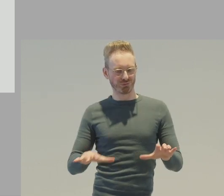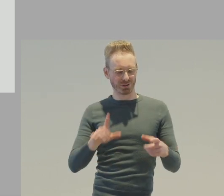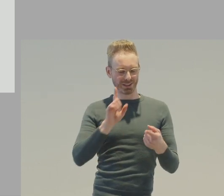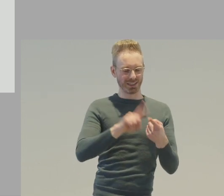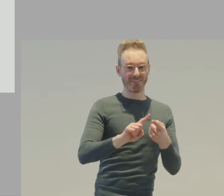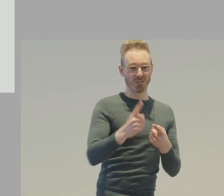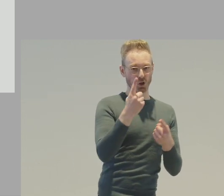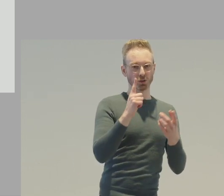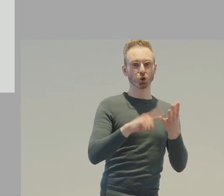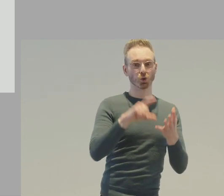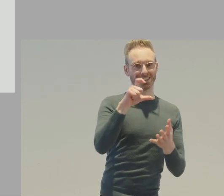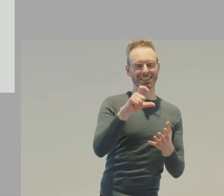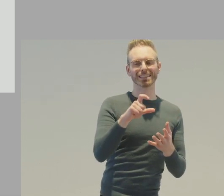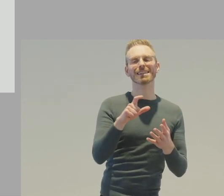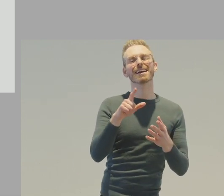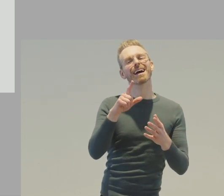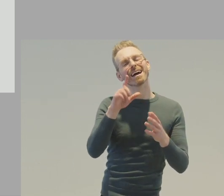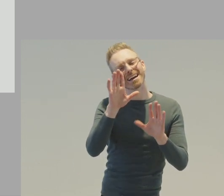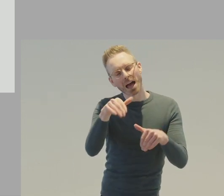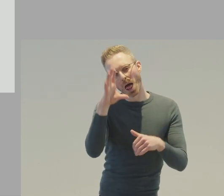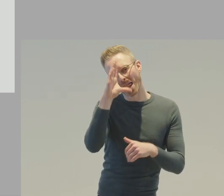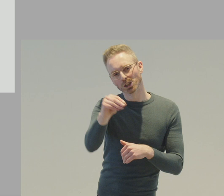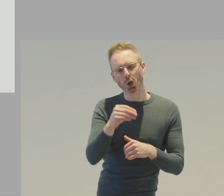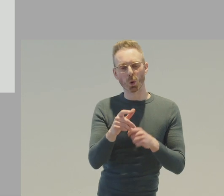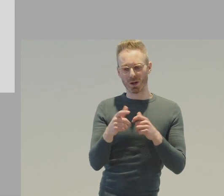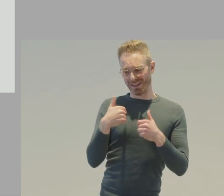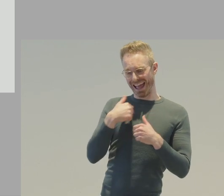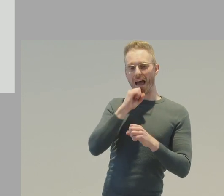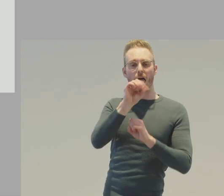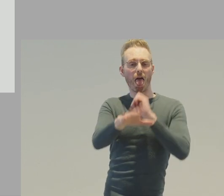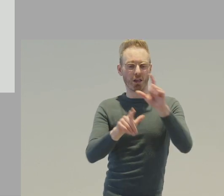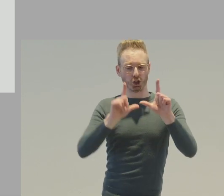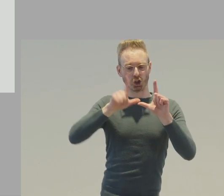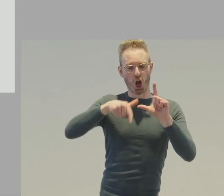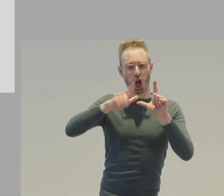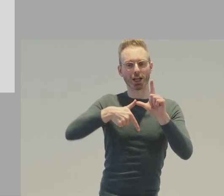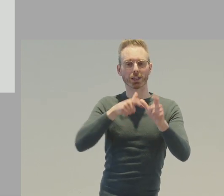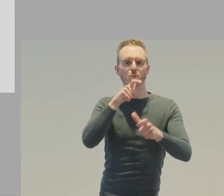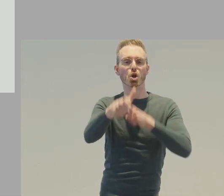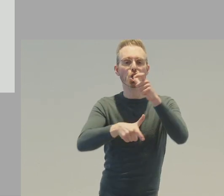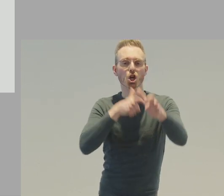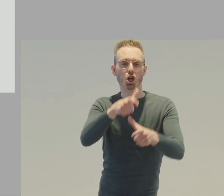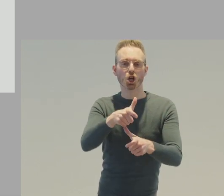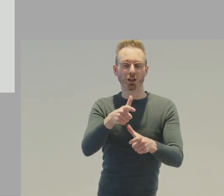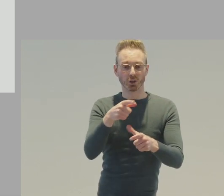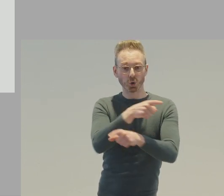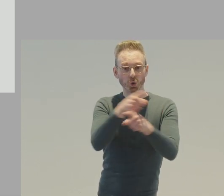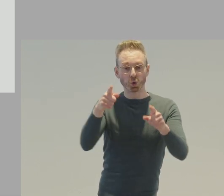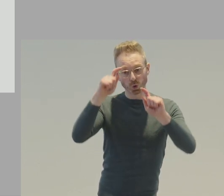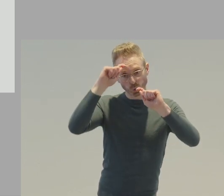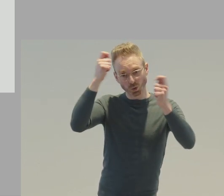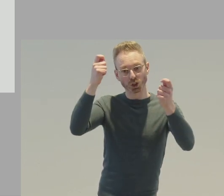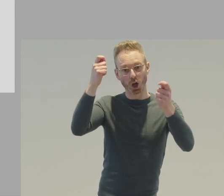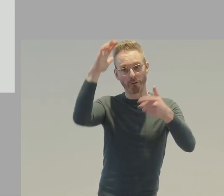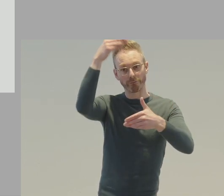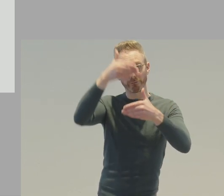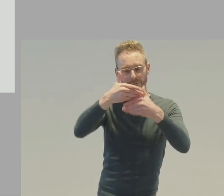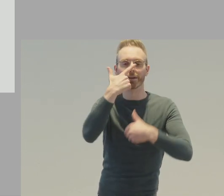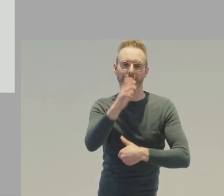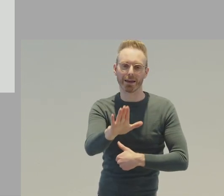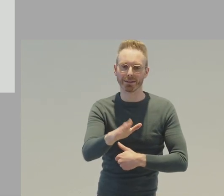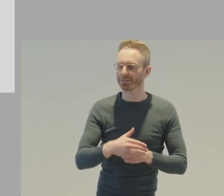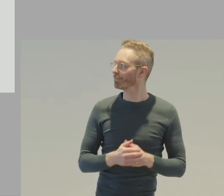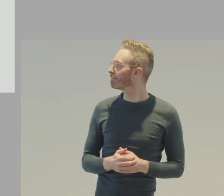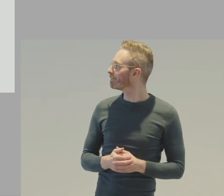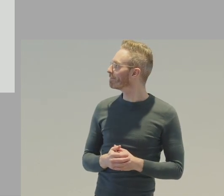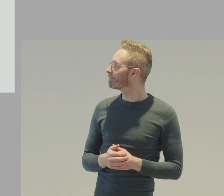again. If you need to tune out, that's absolutely fine. The slides will be on later. I won't take offense. So first off, there is no limit to